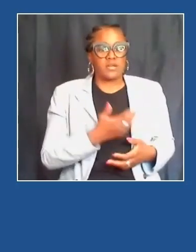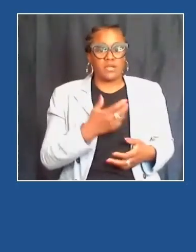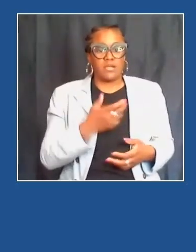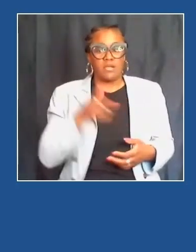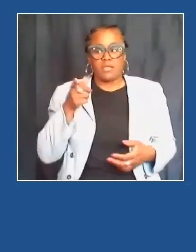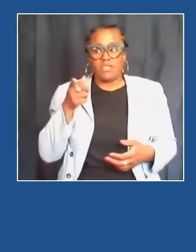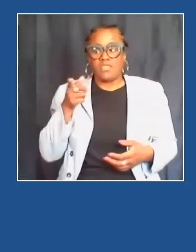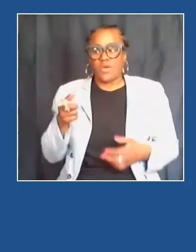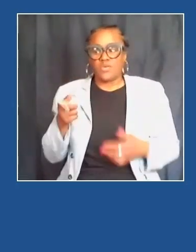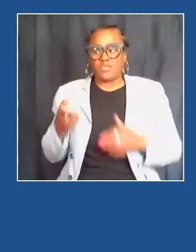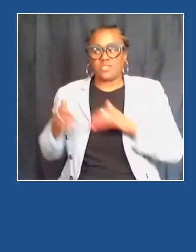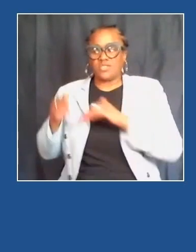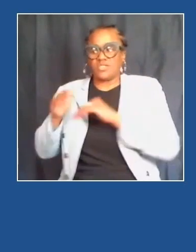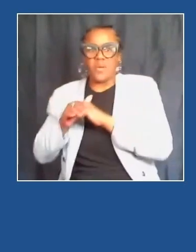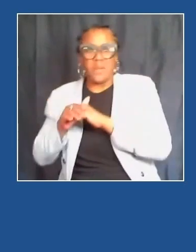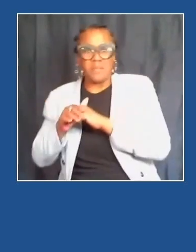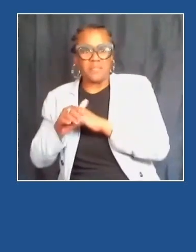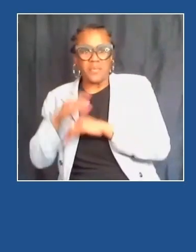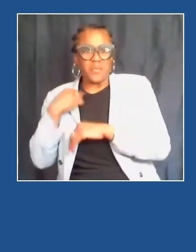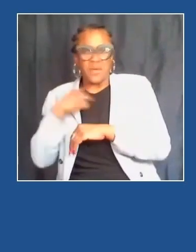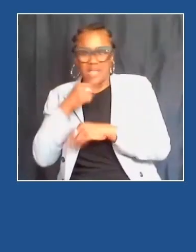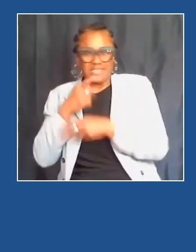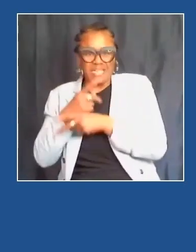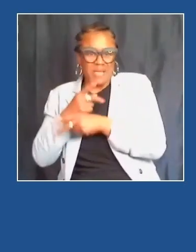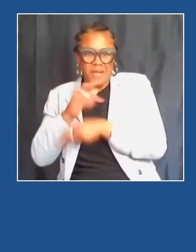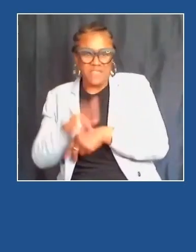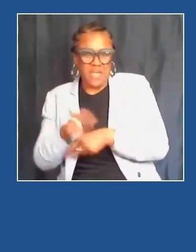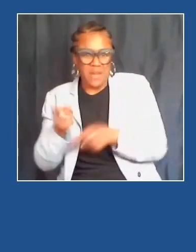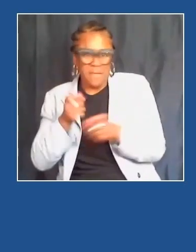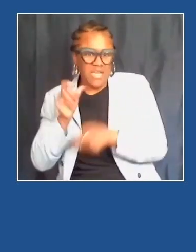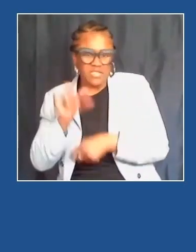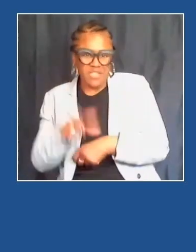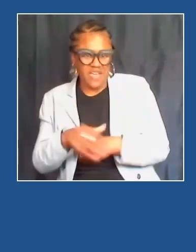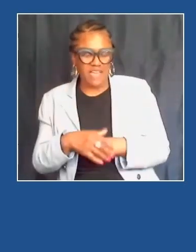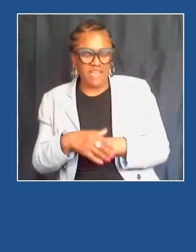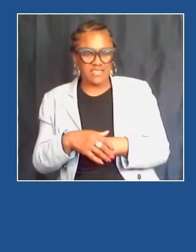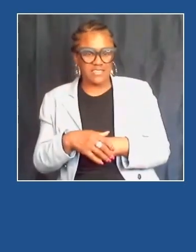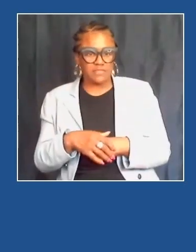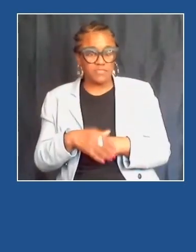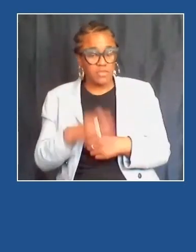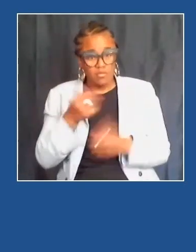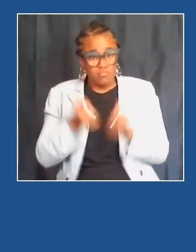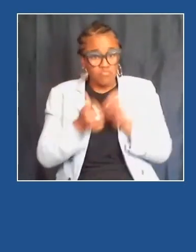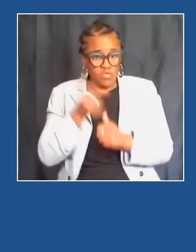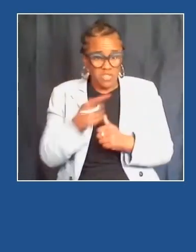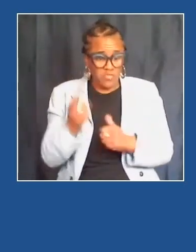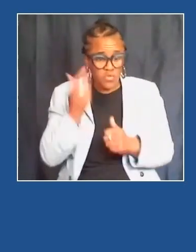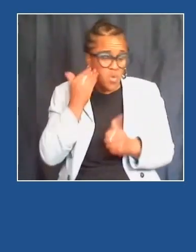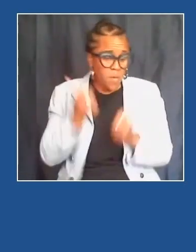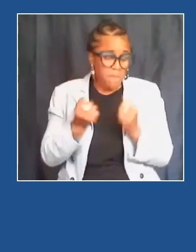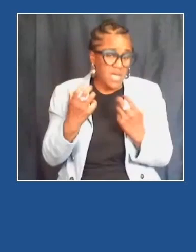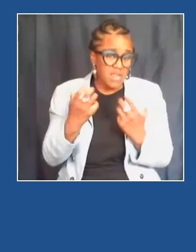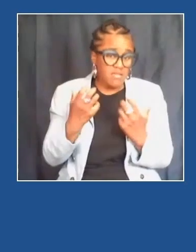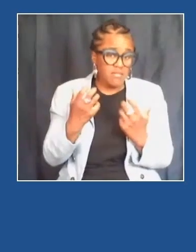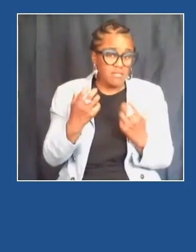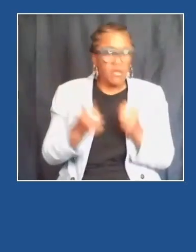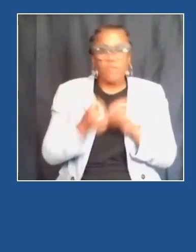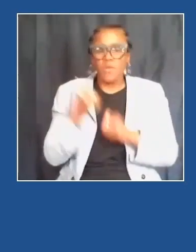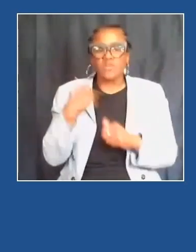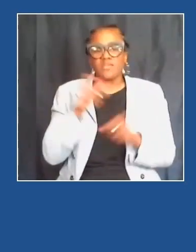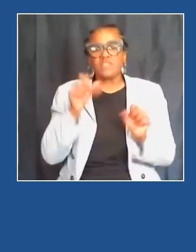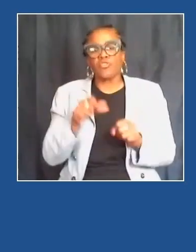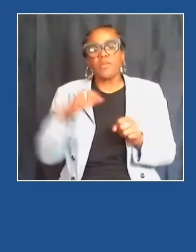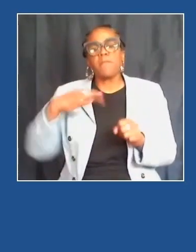in turn. My guess is most of you know many of these things, and most of us could benefit from